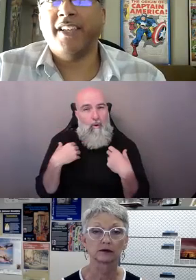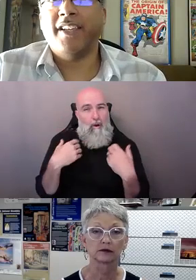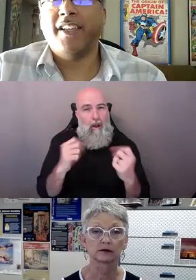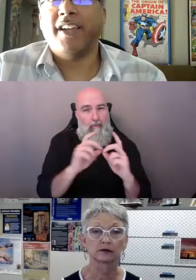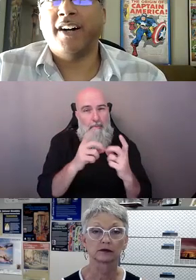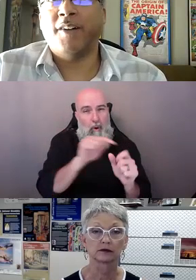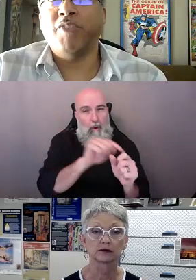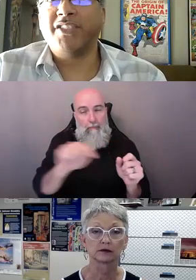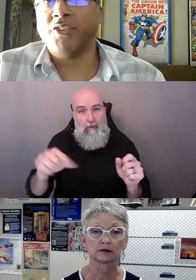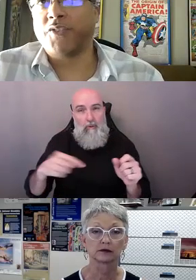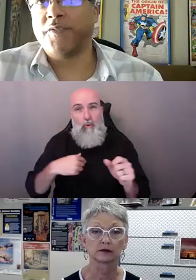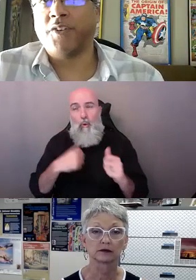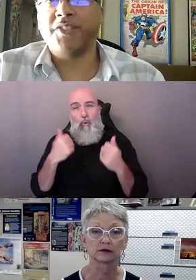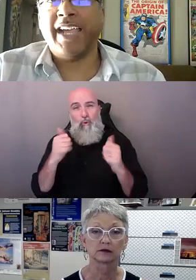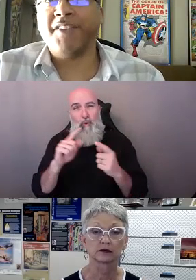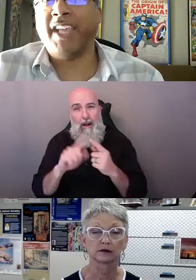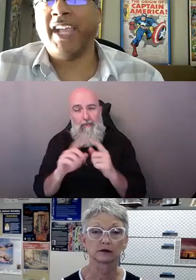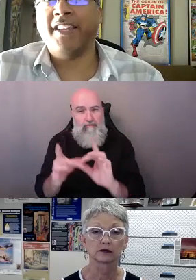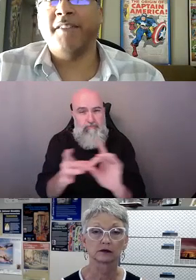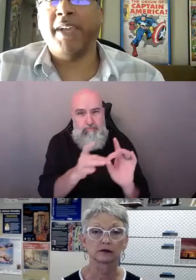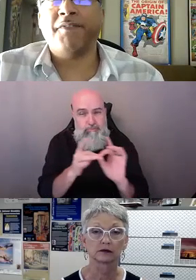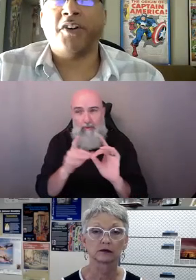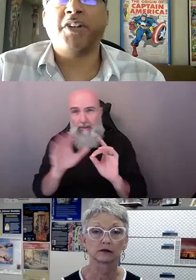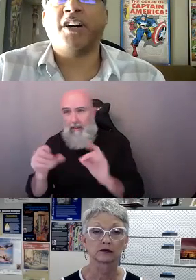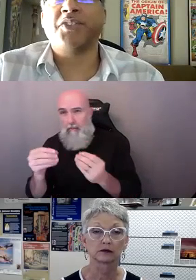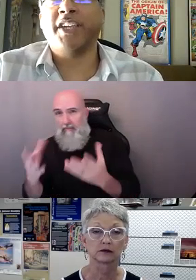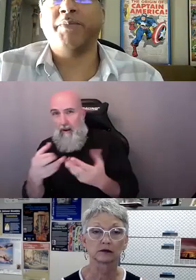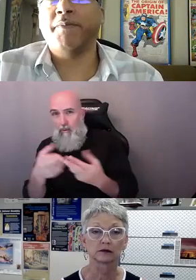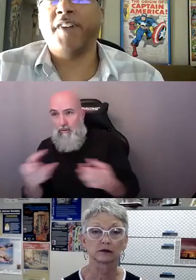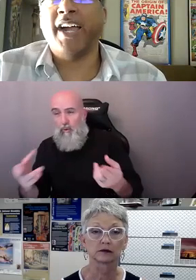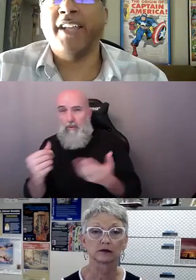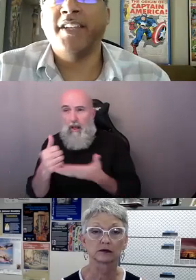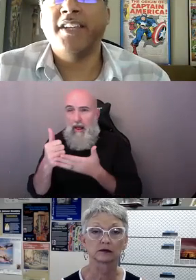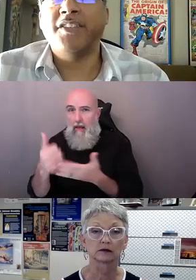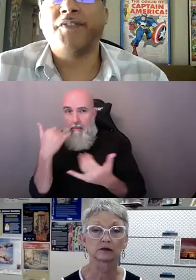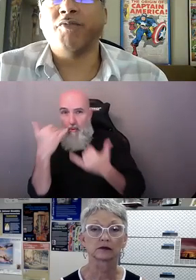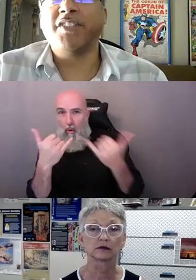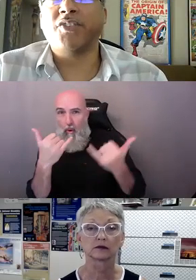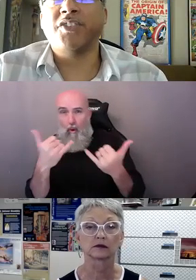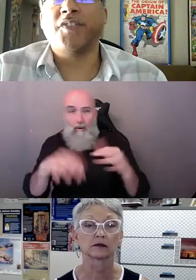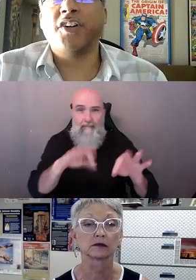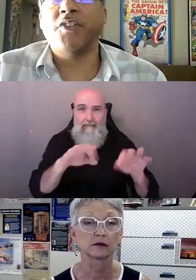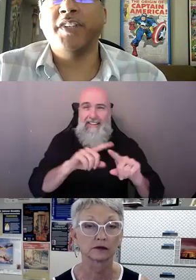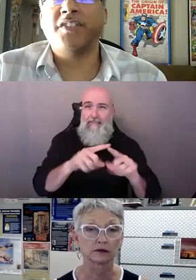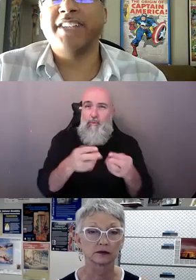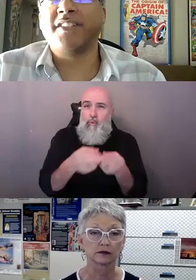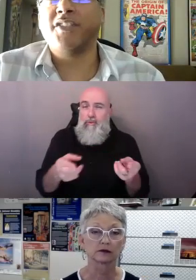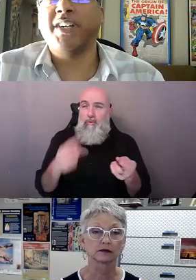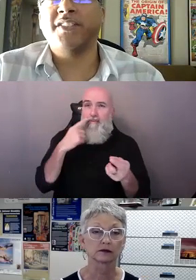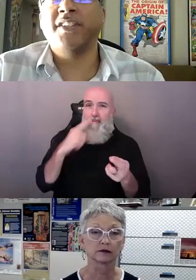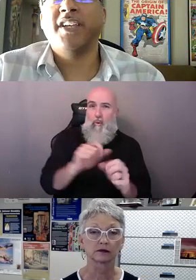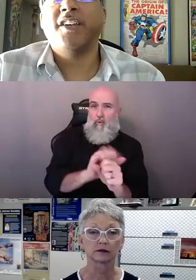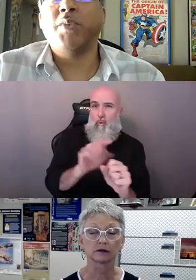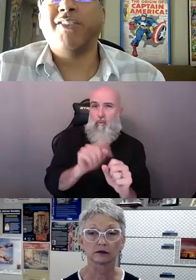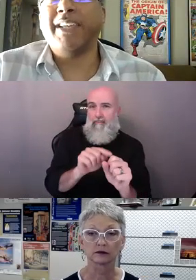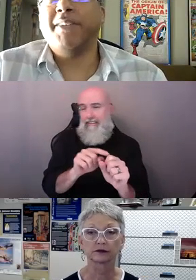navigate research for folks, navigate and make phone calls and help them find different resources for COVID. So that's a good